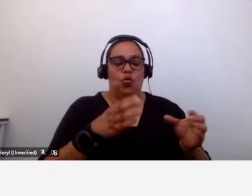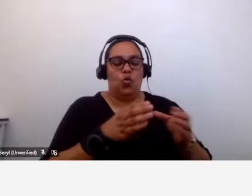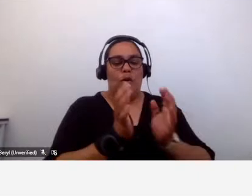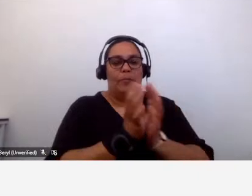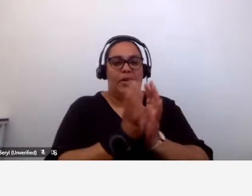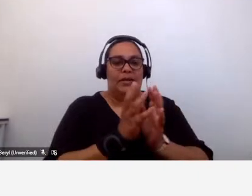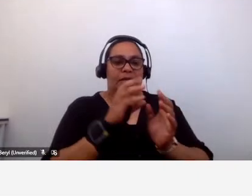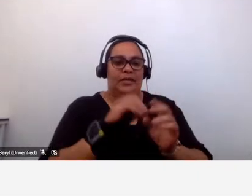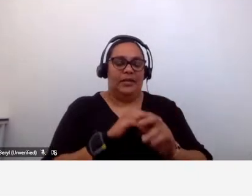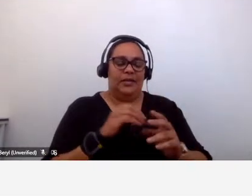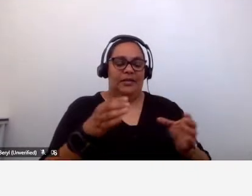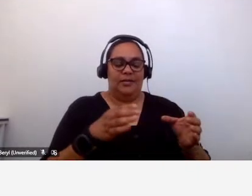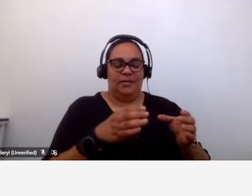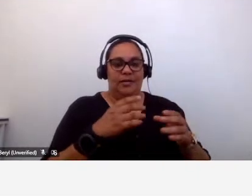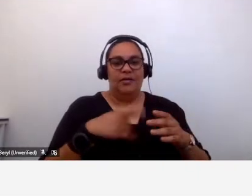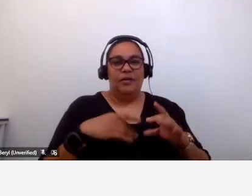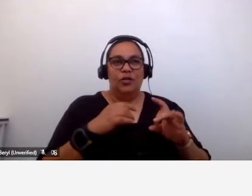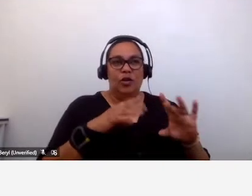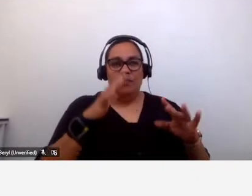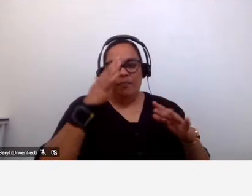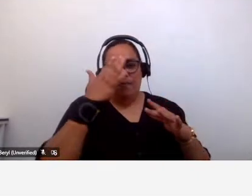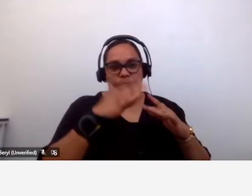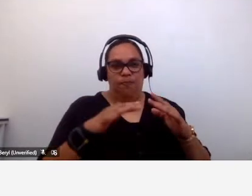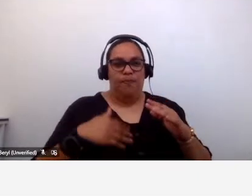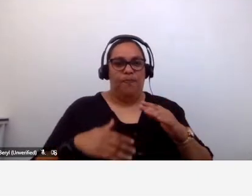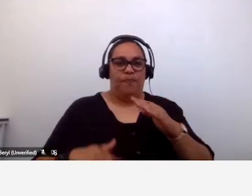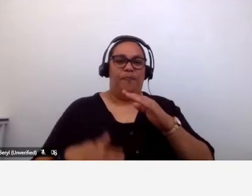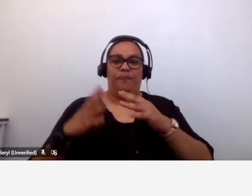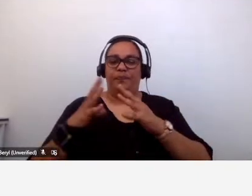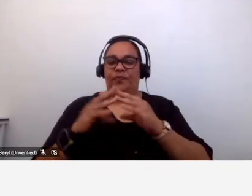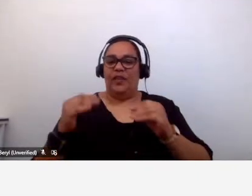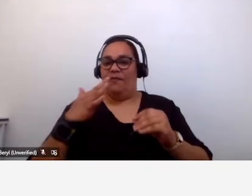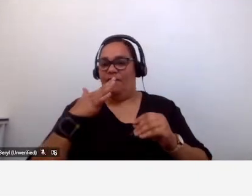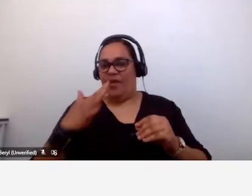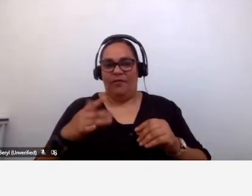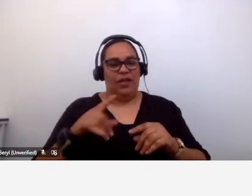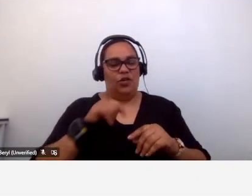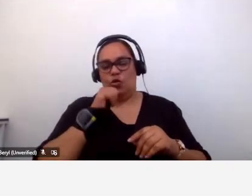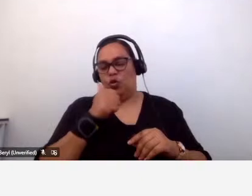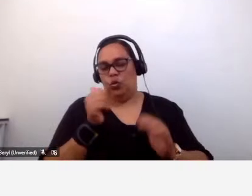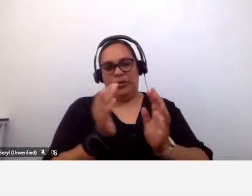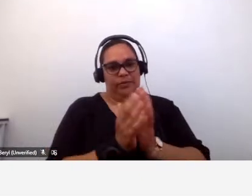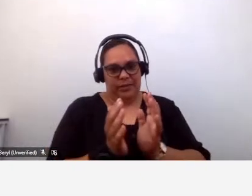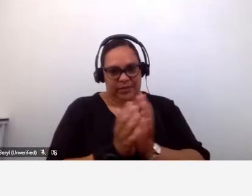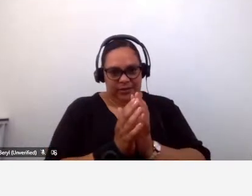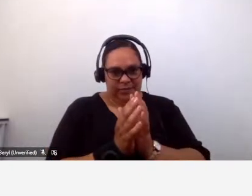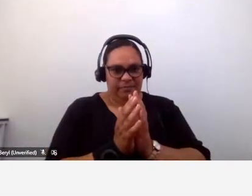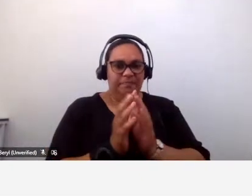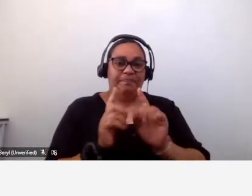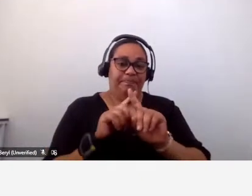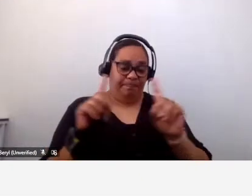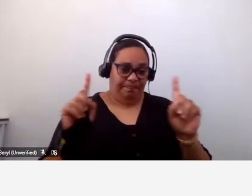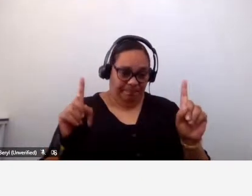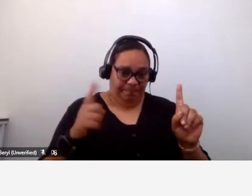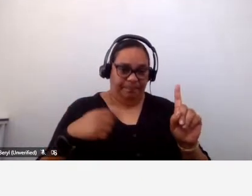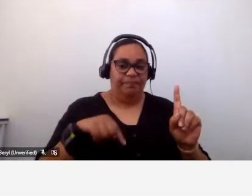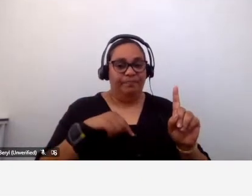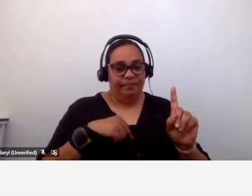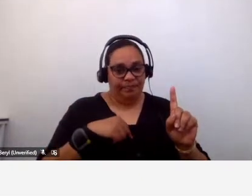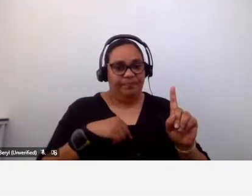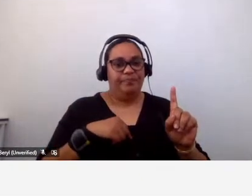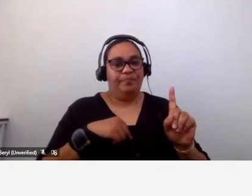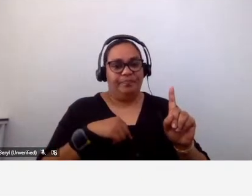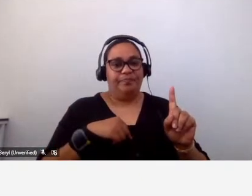in that meeting. It started at about 10 o'clock. We ended up at about 5. It was not a good meeting. But the